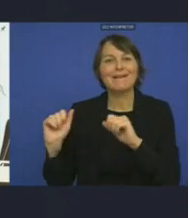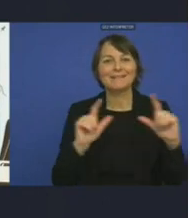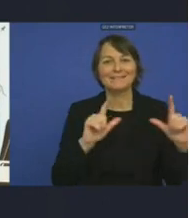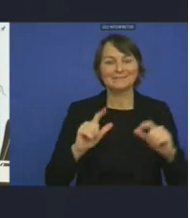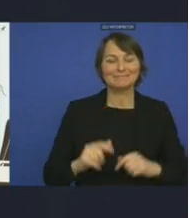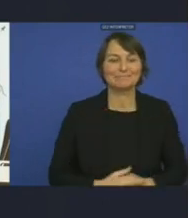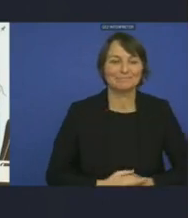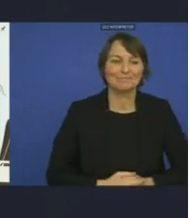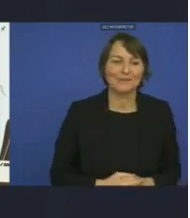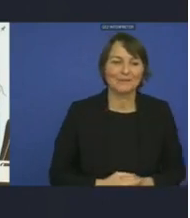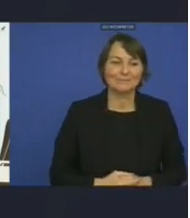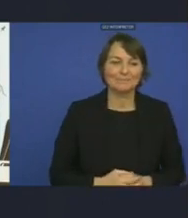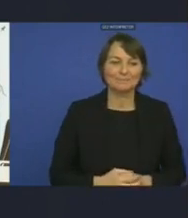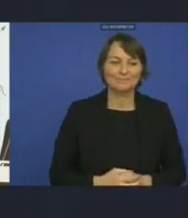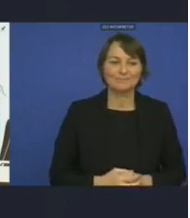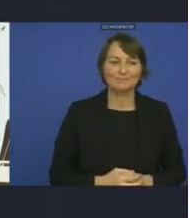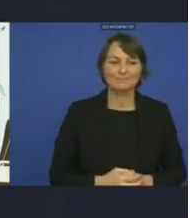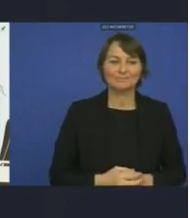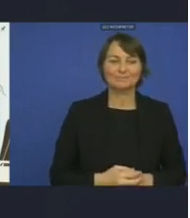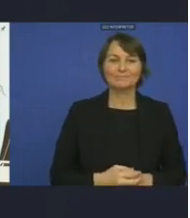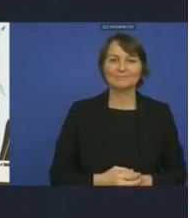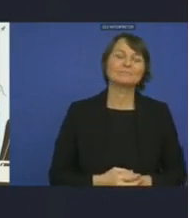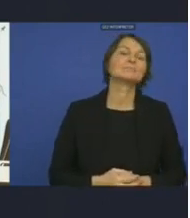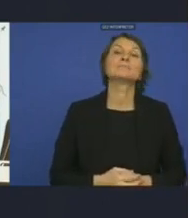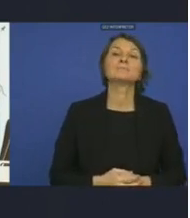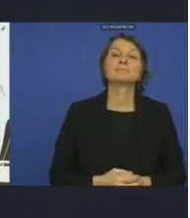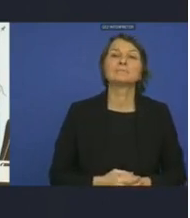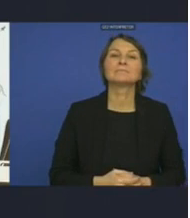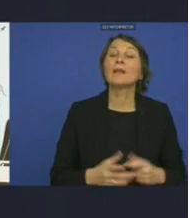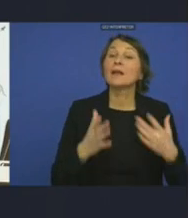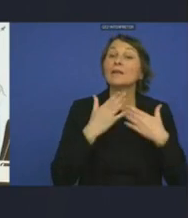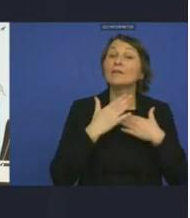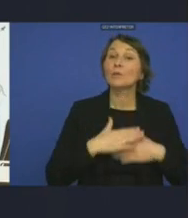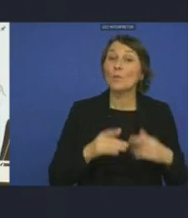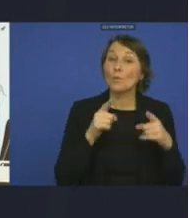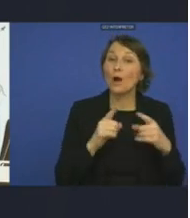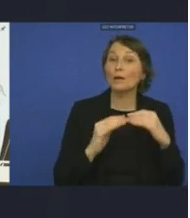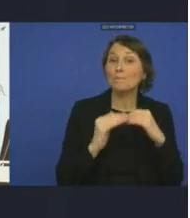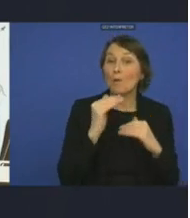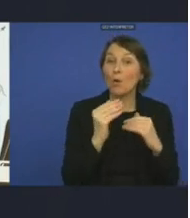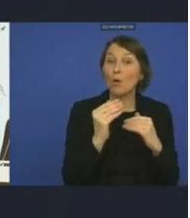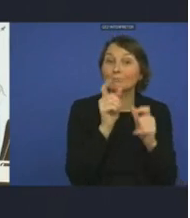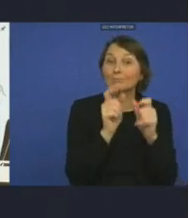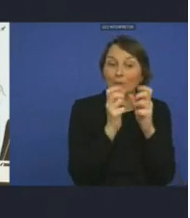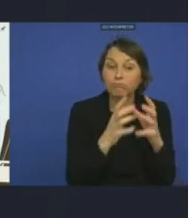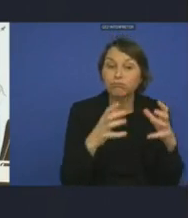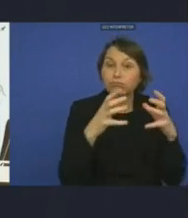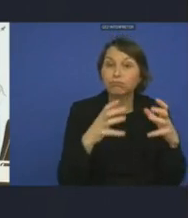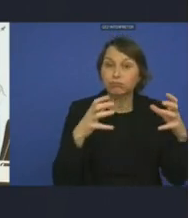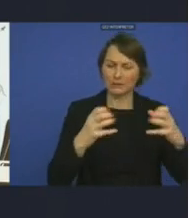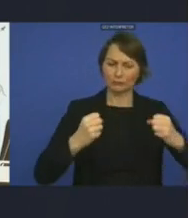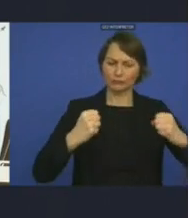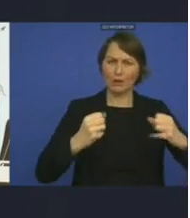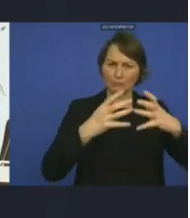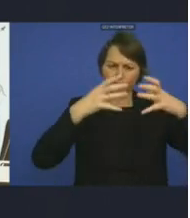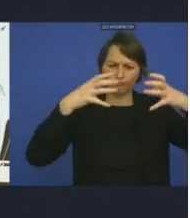the family, if you want, the capacity building in the field of sport. So if you are an organization that is